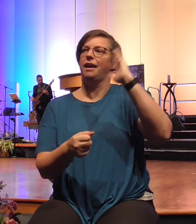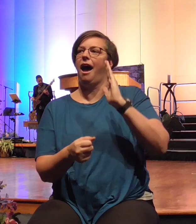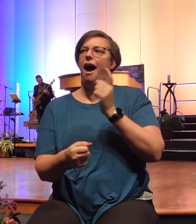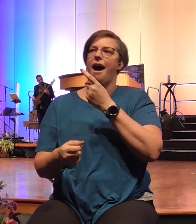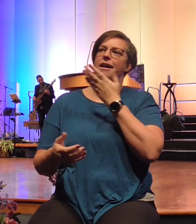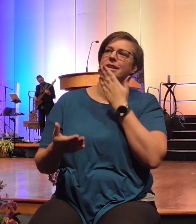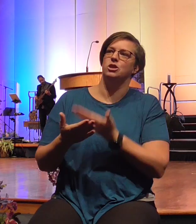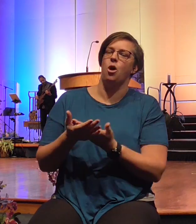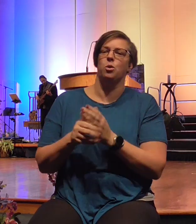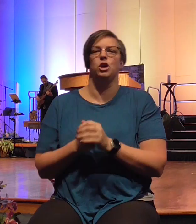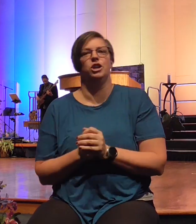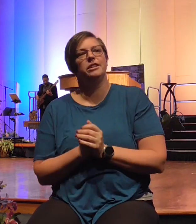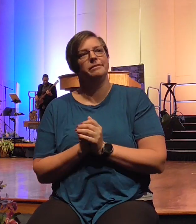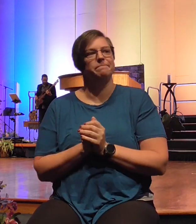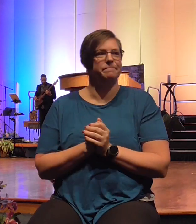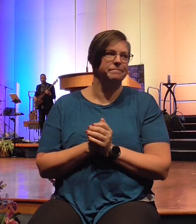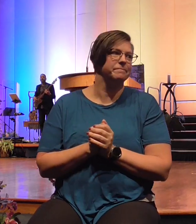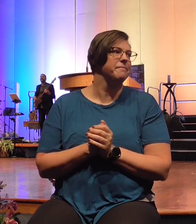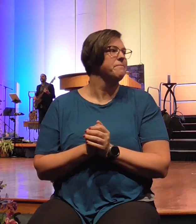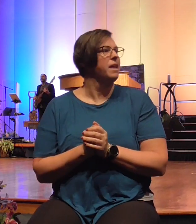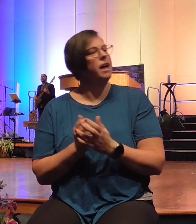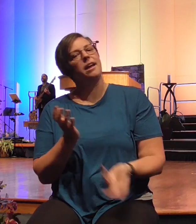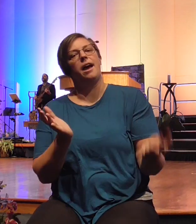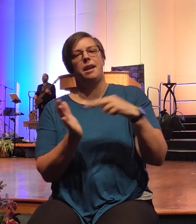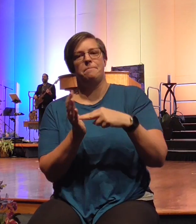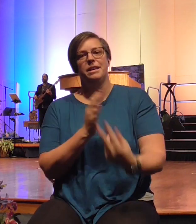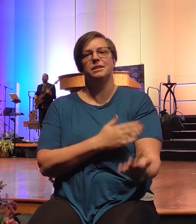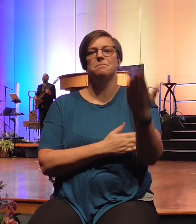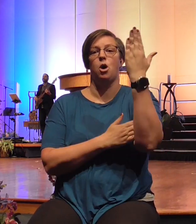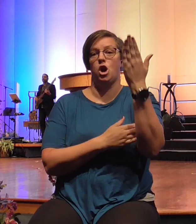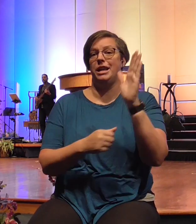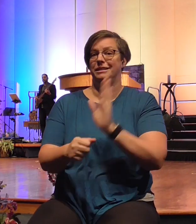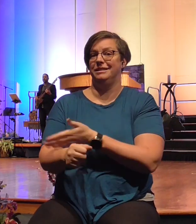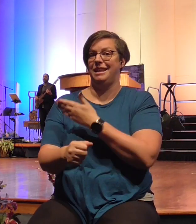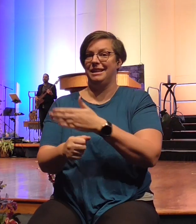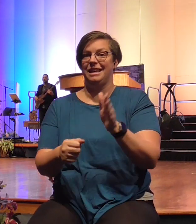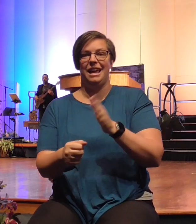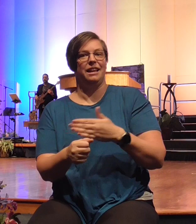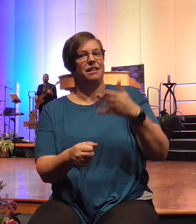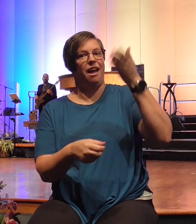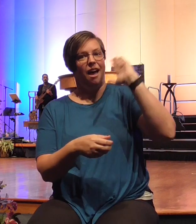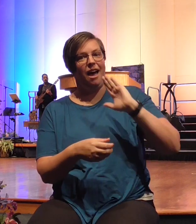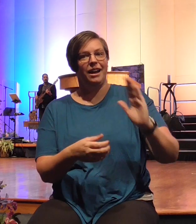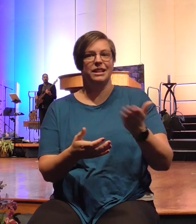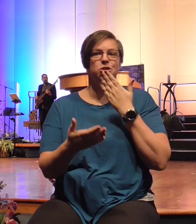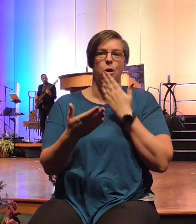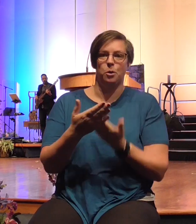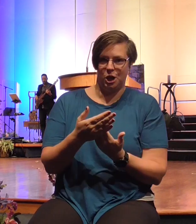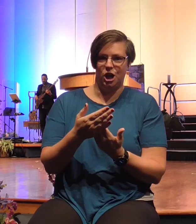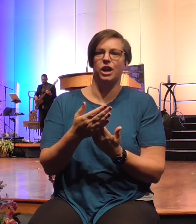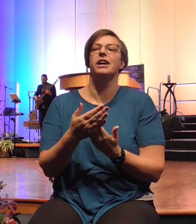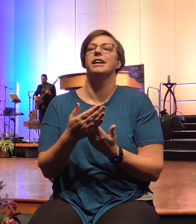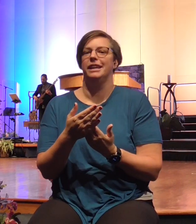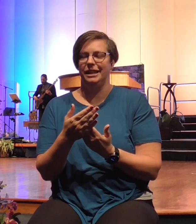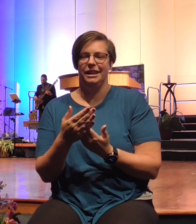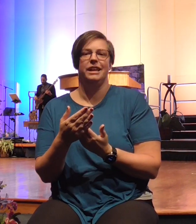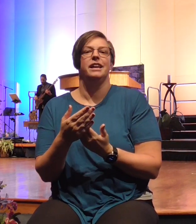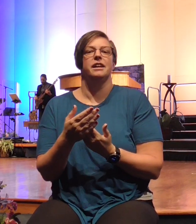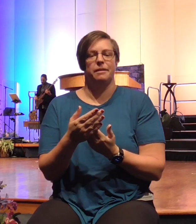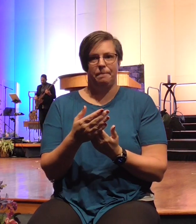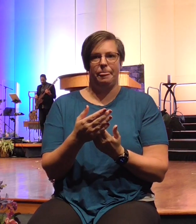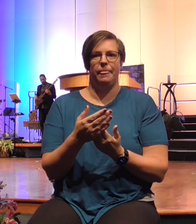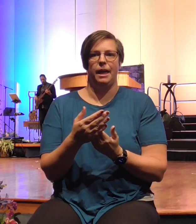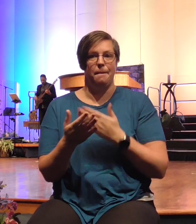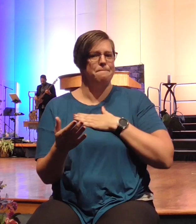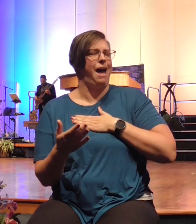singing, God is so good. I got up this morning singing, God is so good.